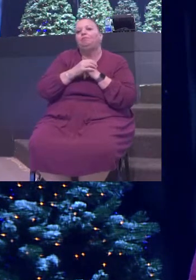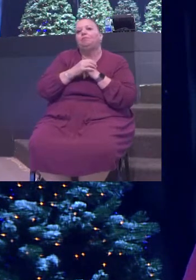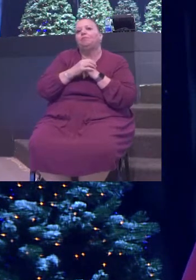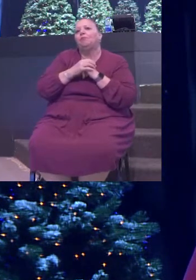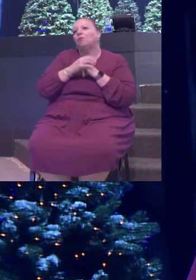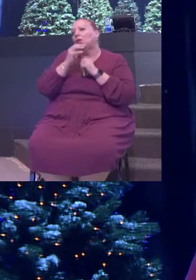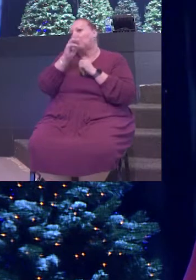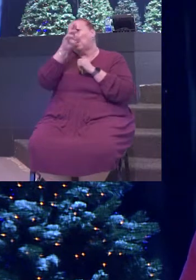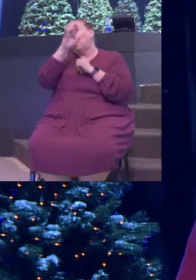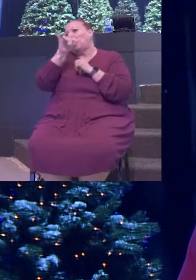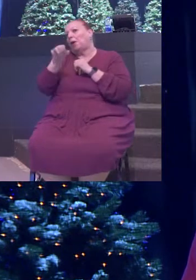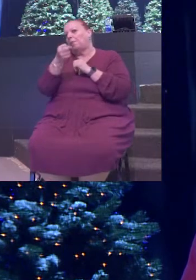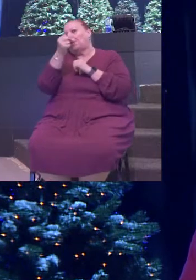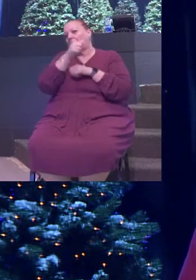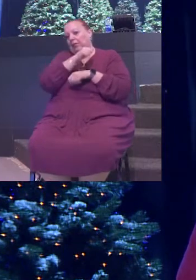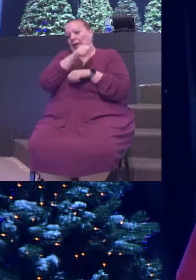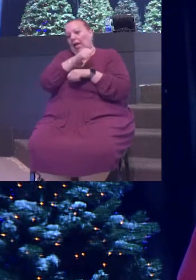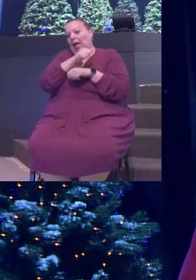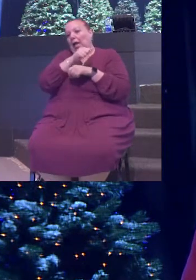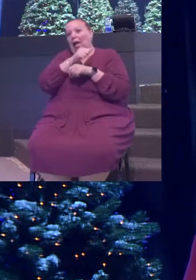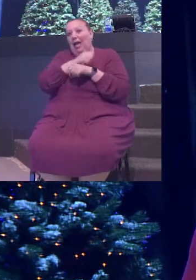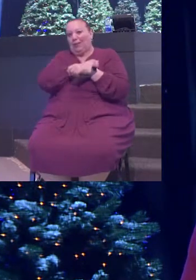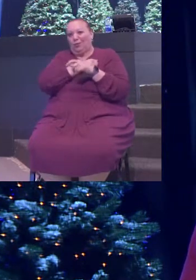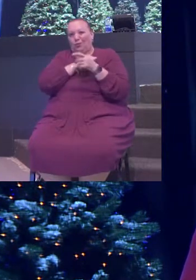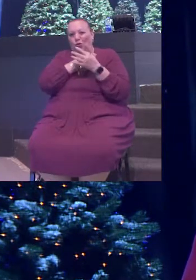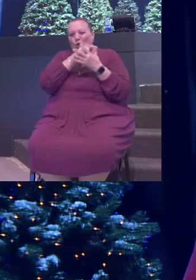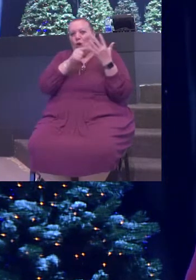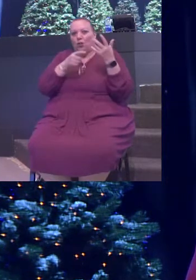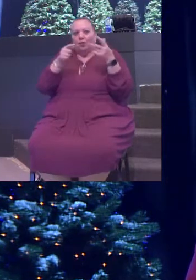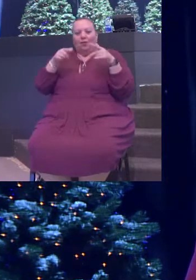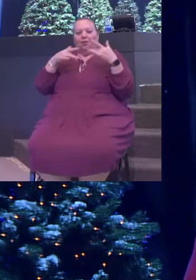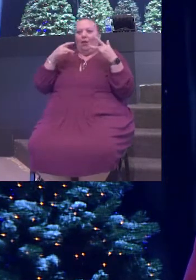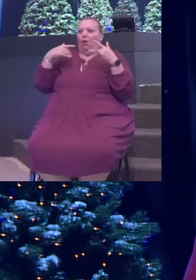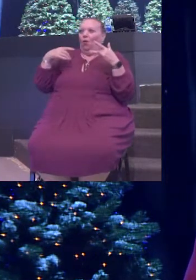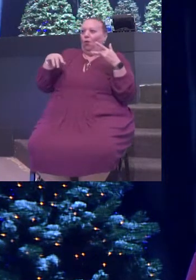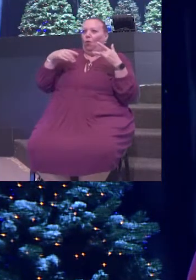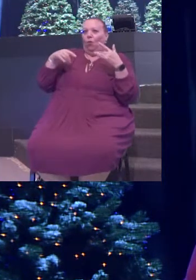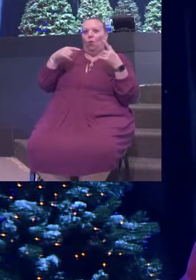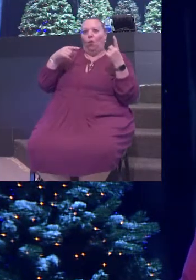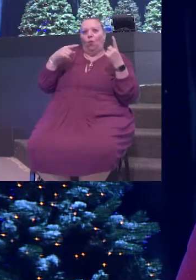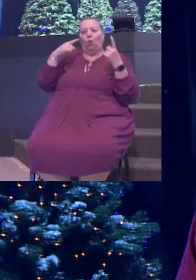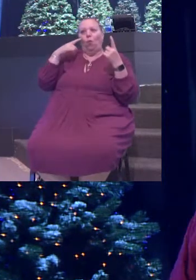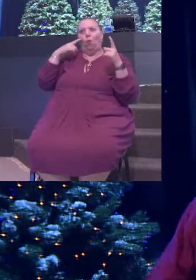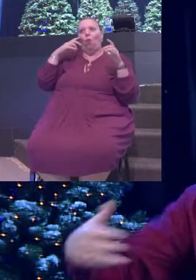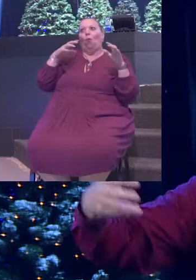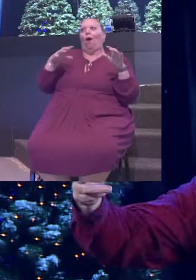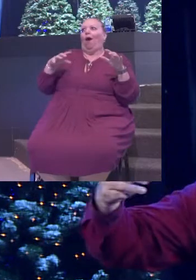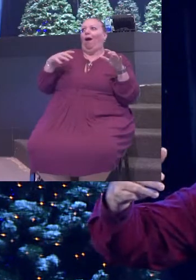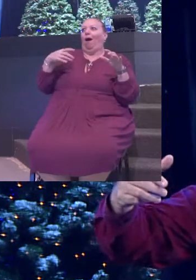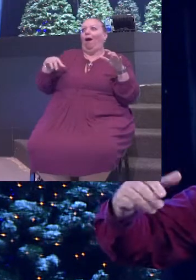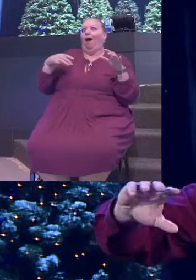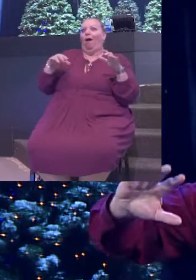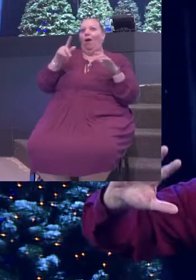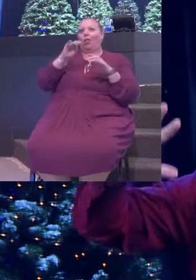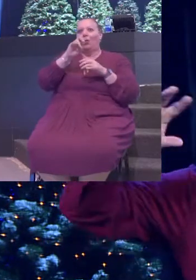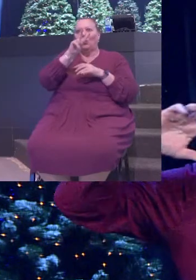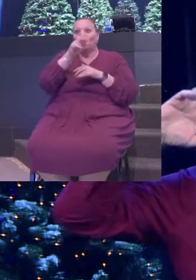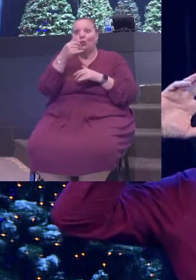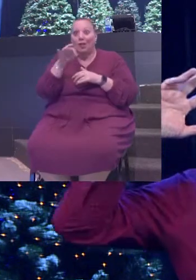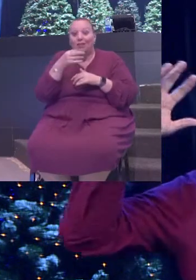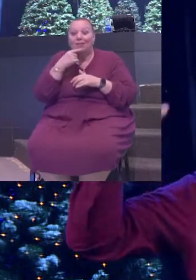Now, Mary's attitude towards all of these events was one of awe. I mean, Luke 2:19 tells us that